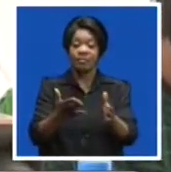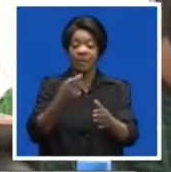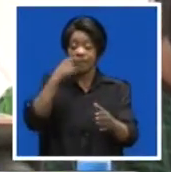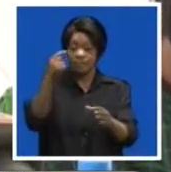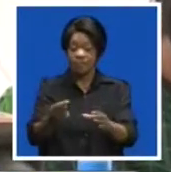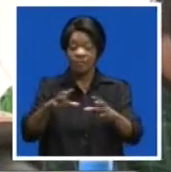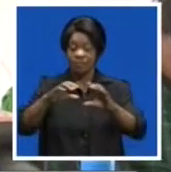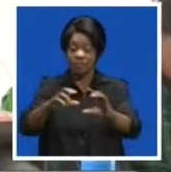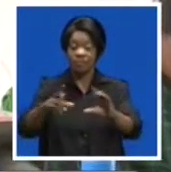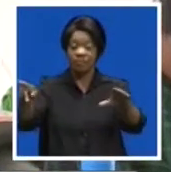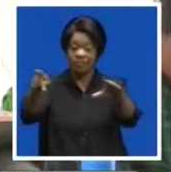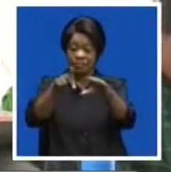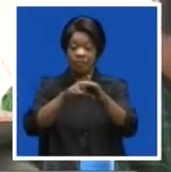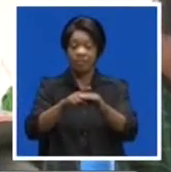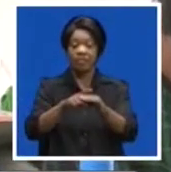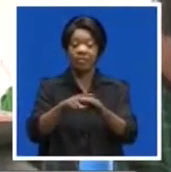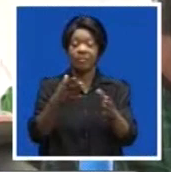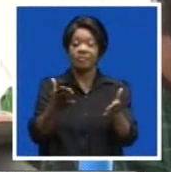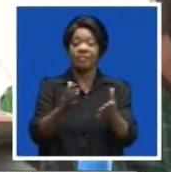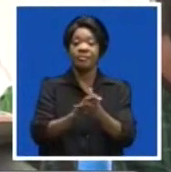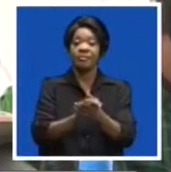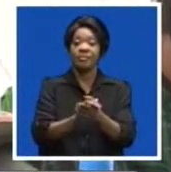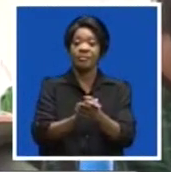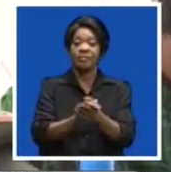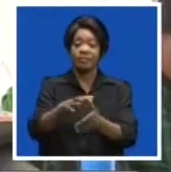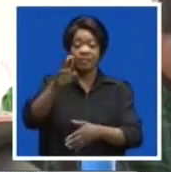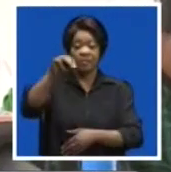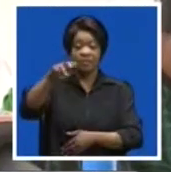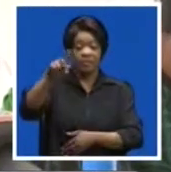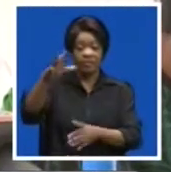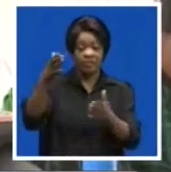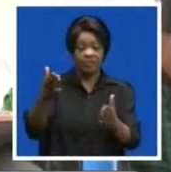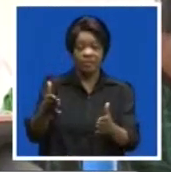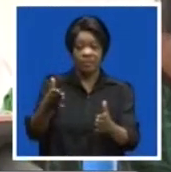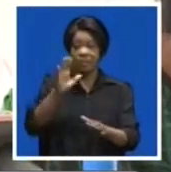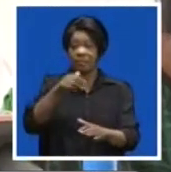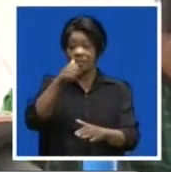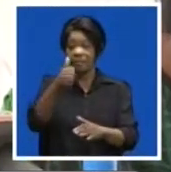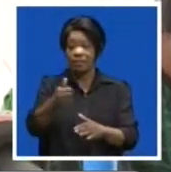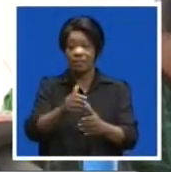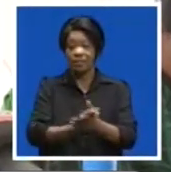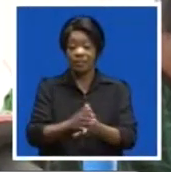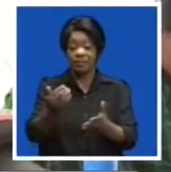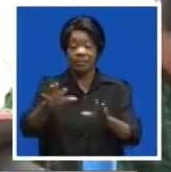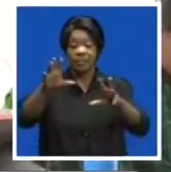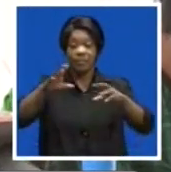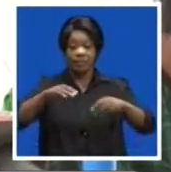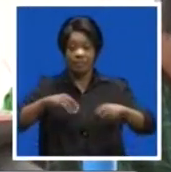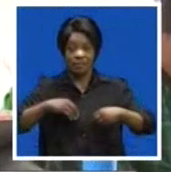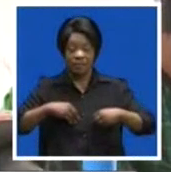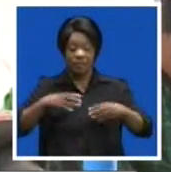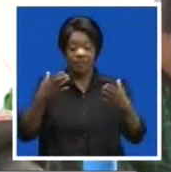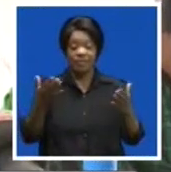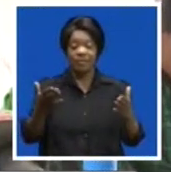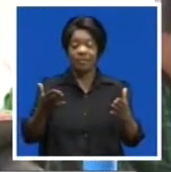these organizations that refused to participate to say, look, your members of parliament are attending this thing, and we agreed that we wouldn't attend. What's going